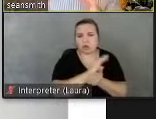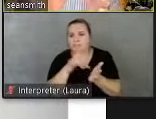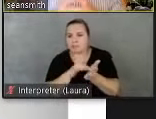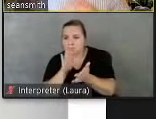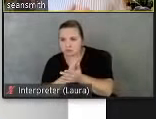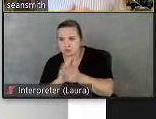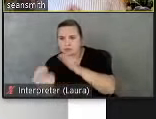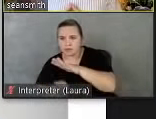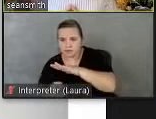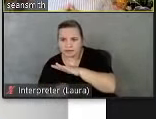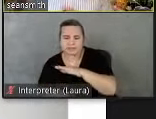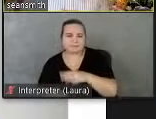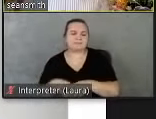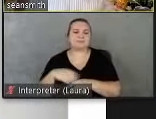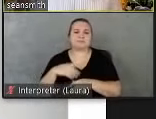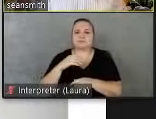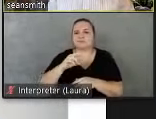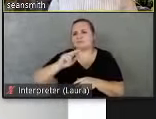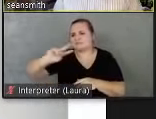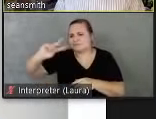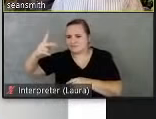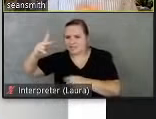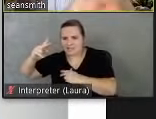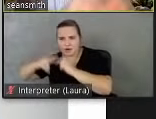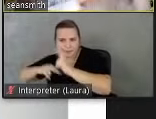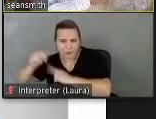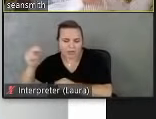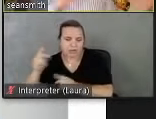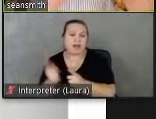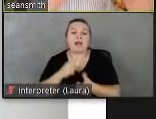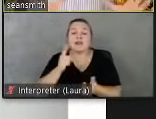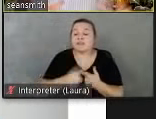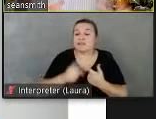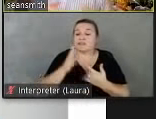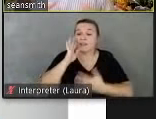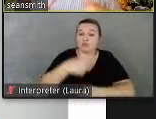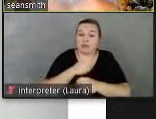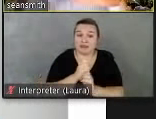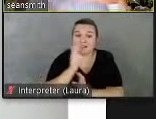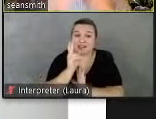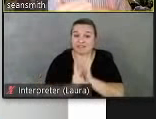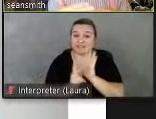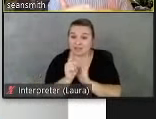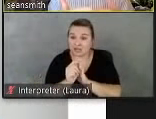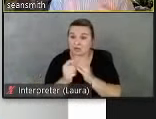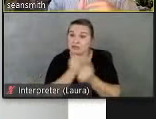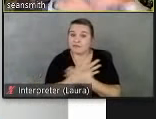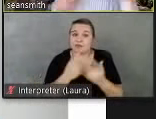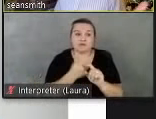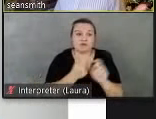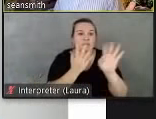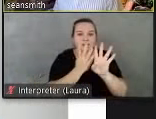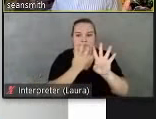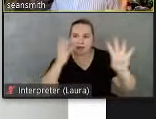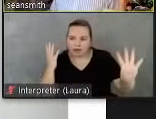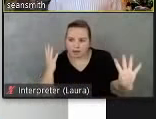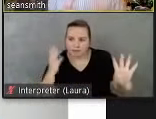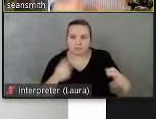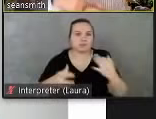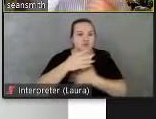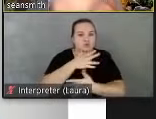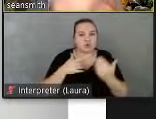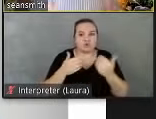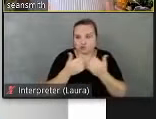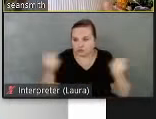served as their secondary building as well. And they created videos on everything from lining up to social distancing